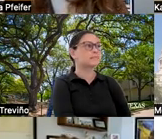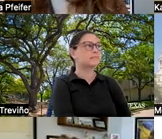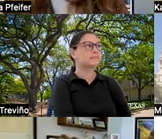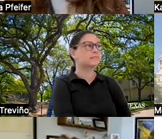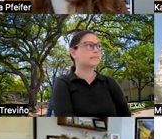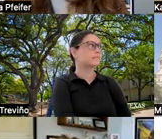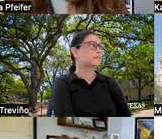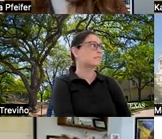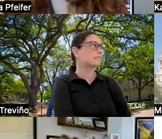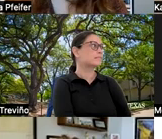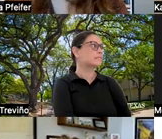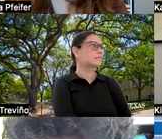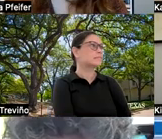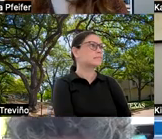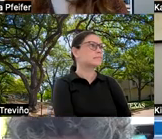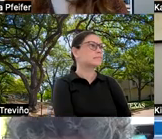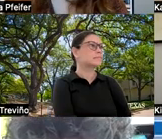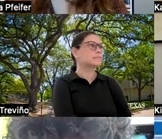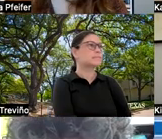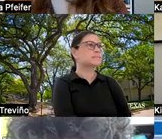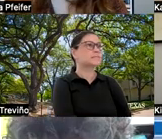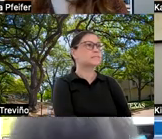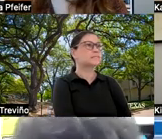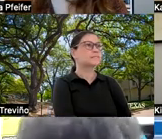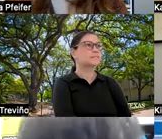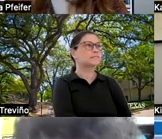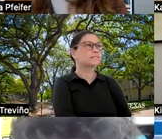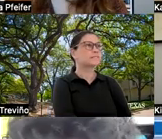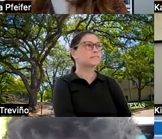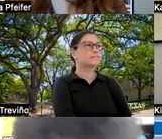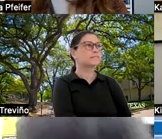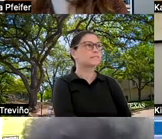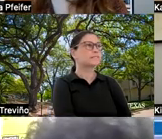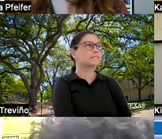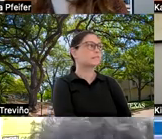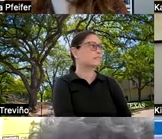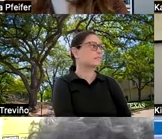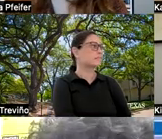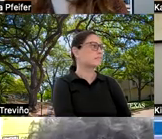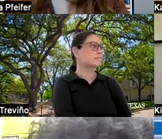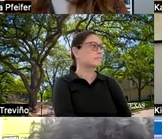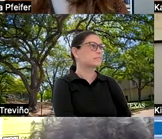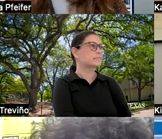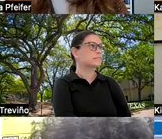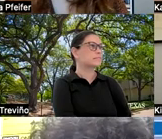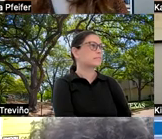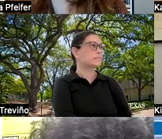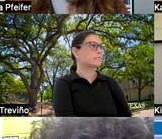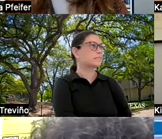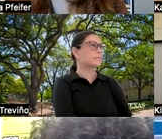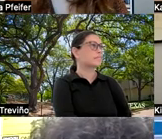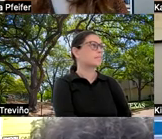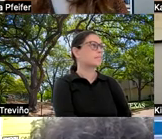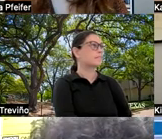that survey at that point in the meeting. And I wanted to give you a visual of our virtual room. I have our